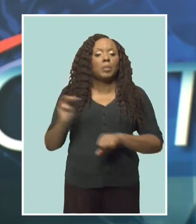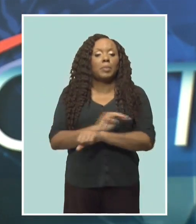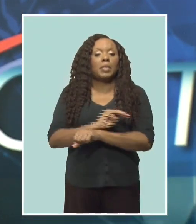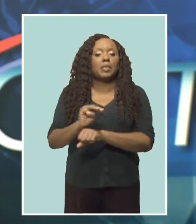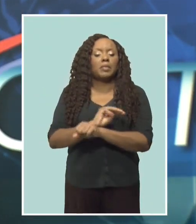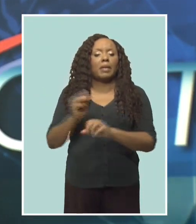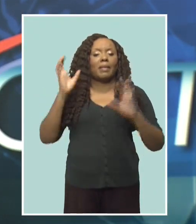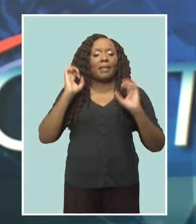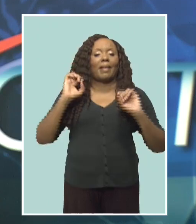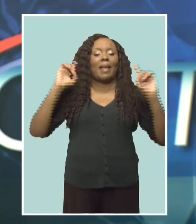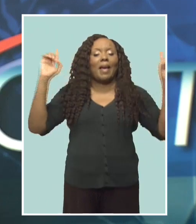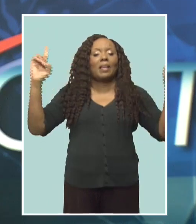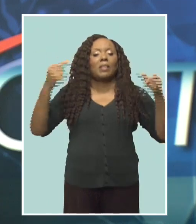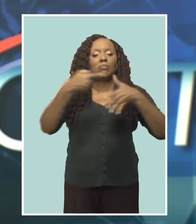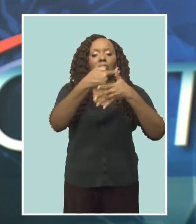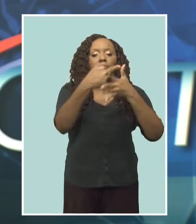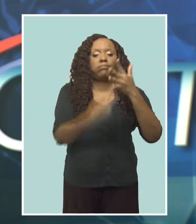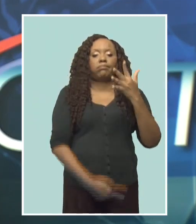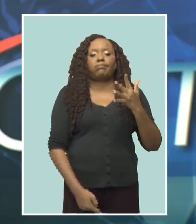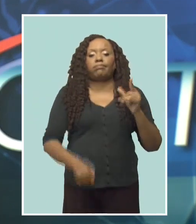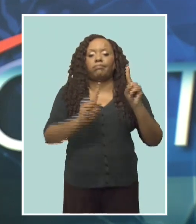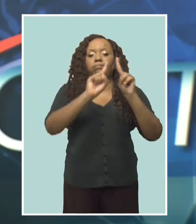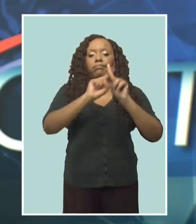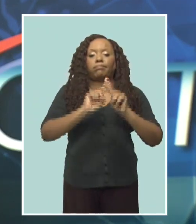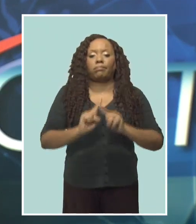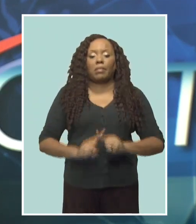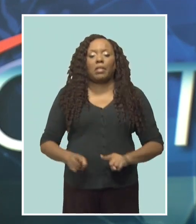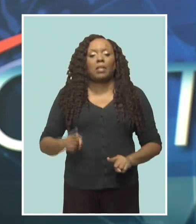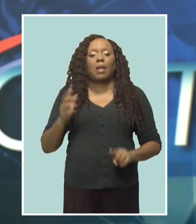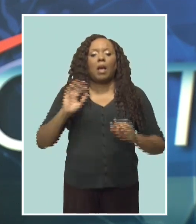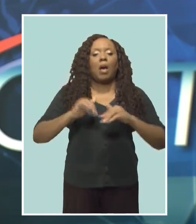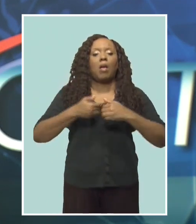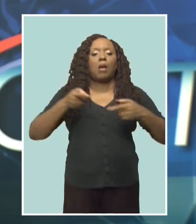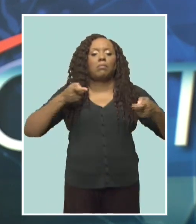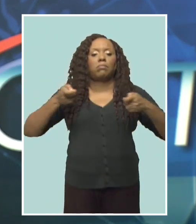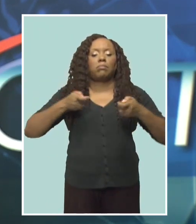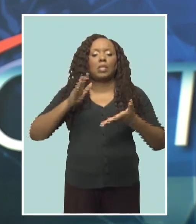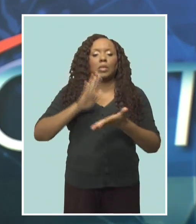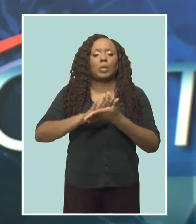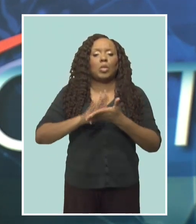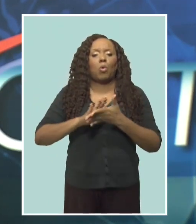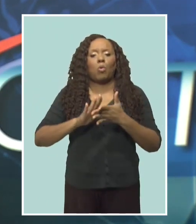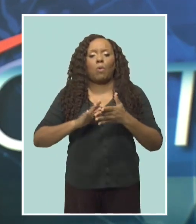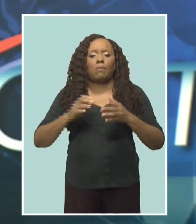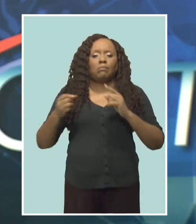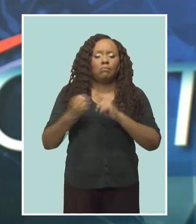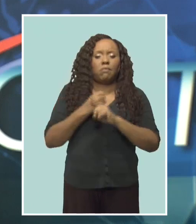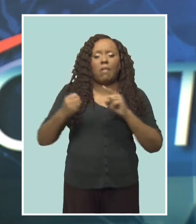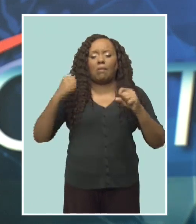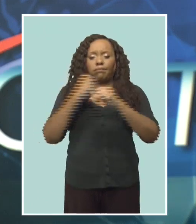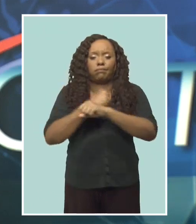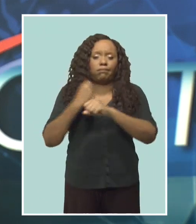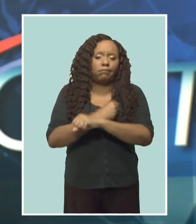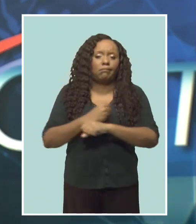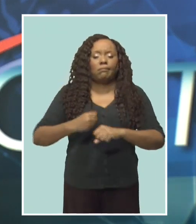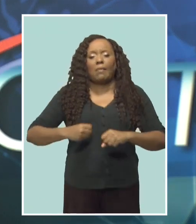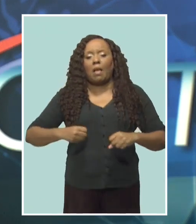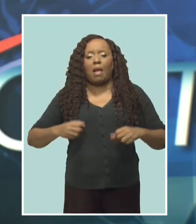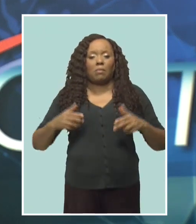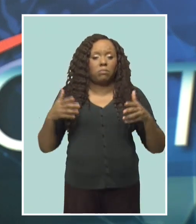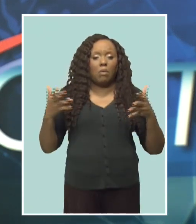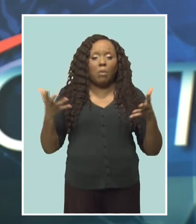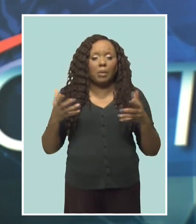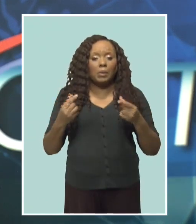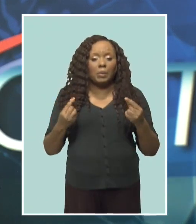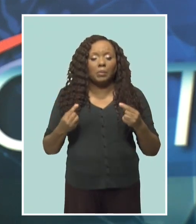has outlined several new measures to address ongoing violence in schools. Minister Kay McConney says the plans involve partnering